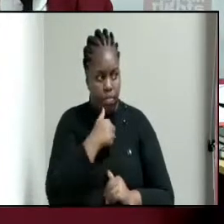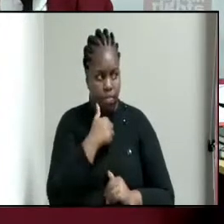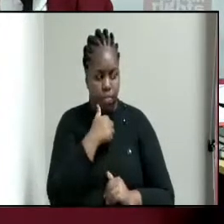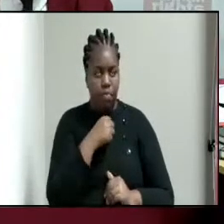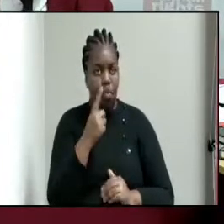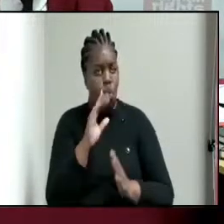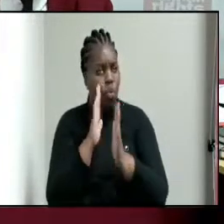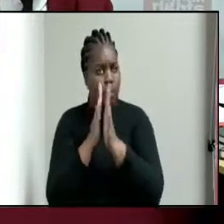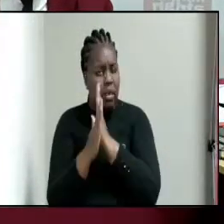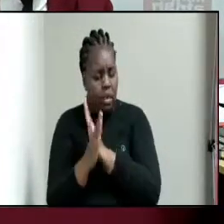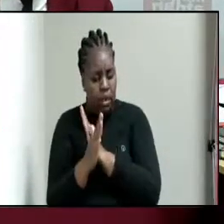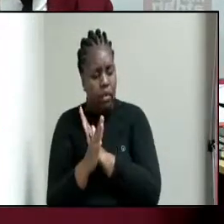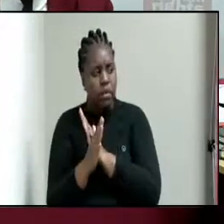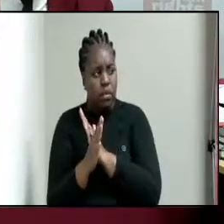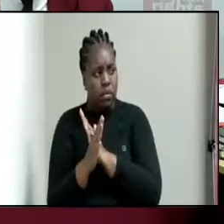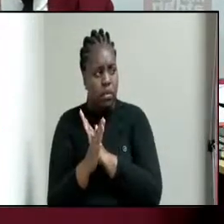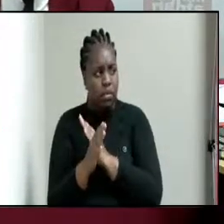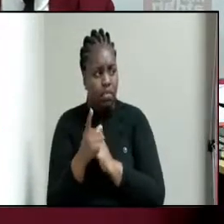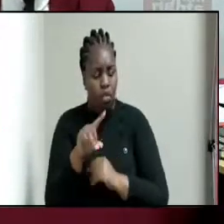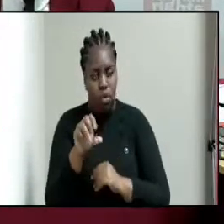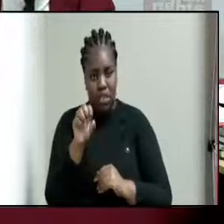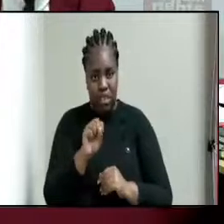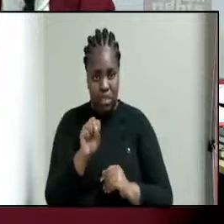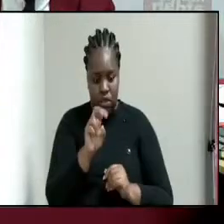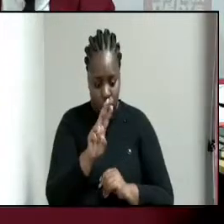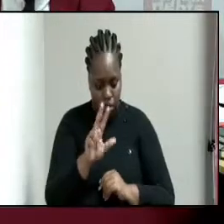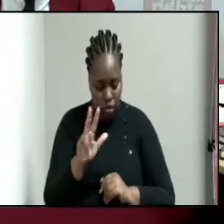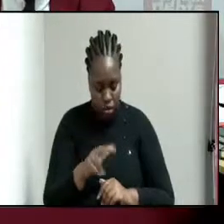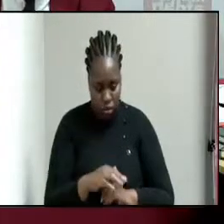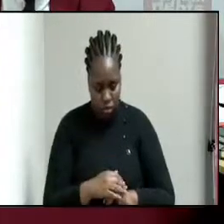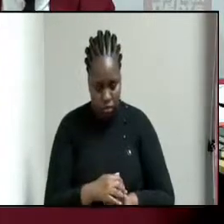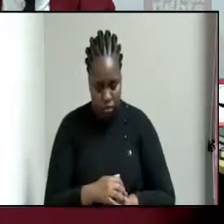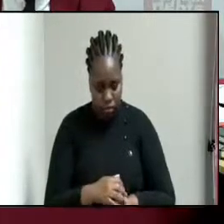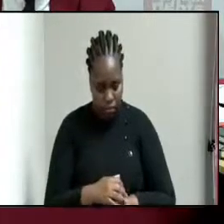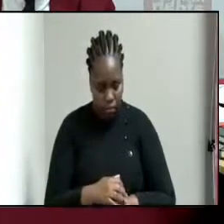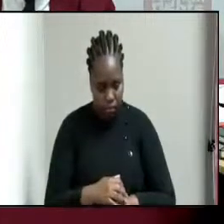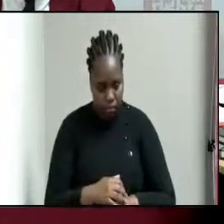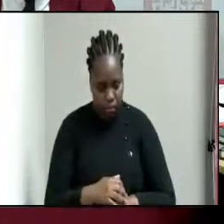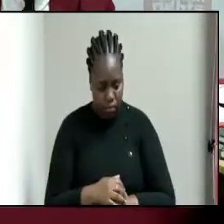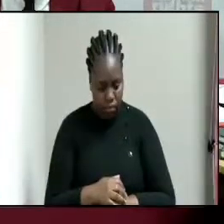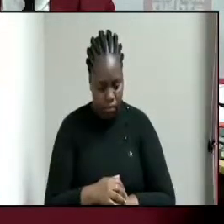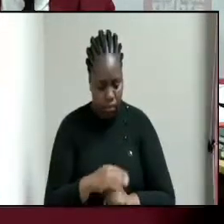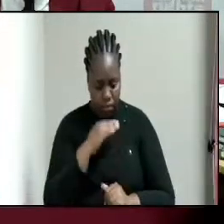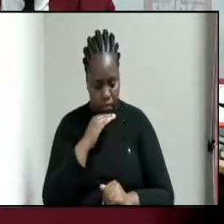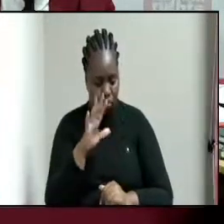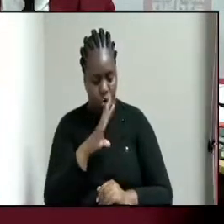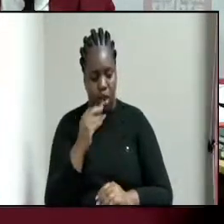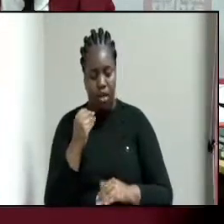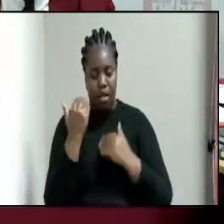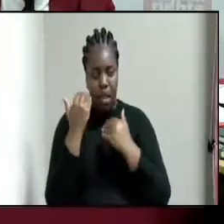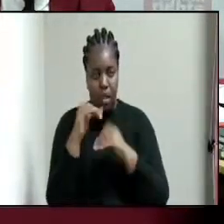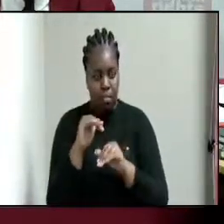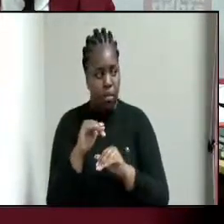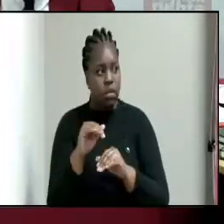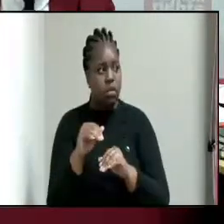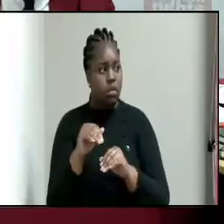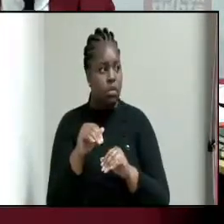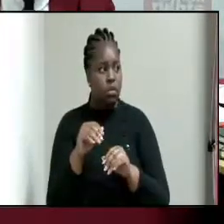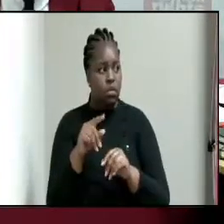direct enforceability almost of Section 28. Where there's no internal limitation clause,